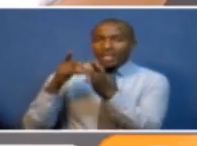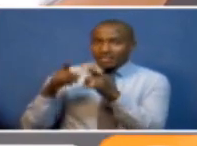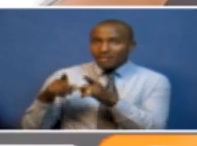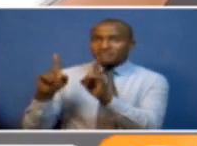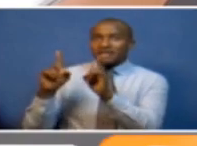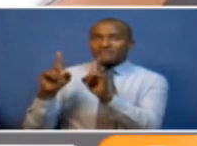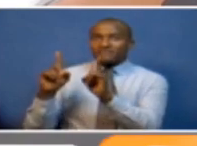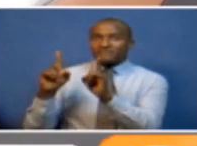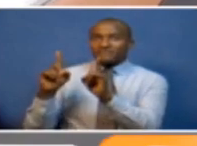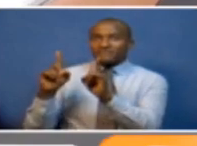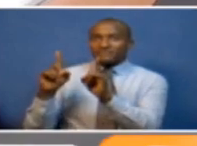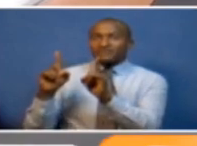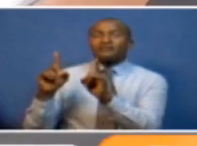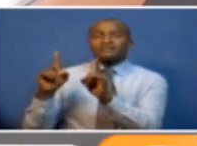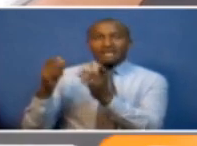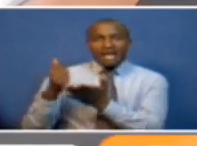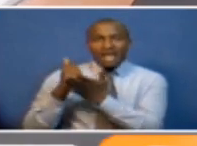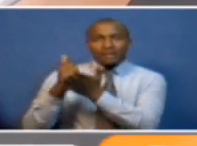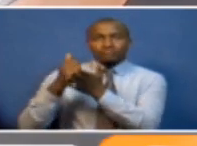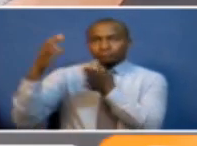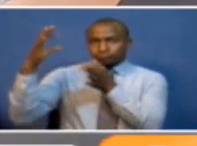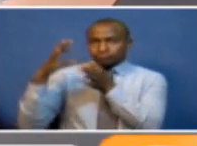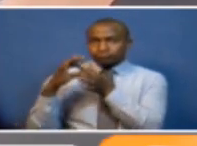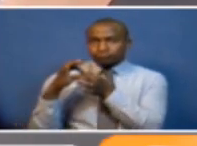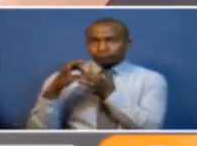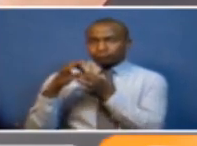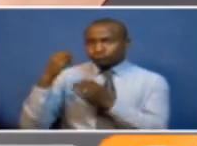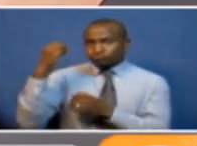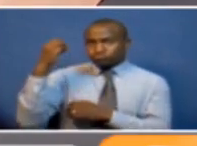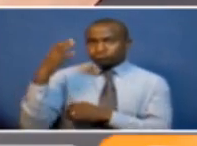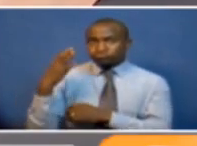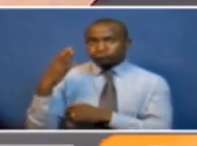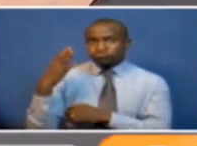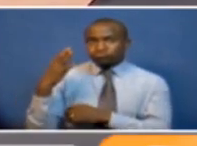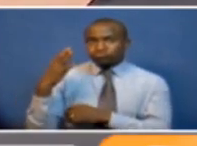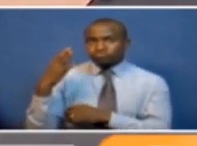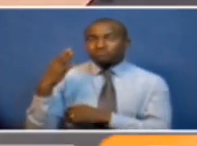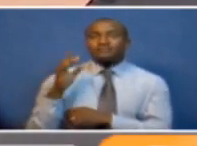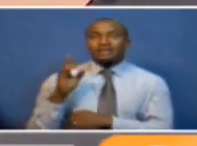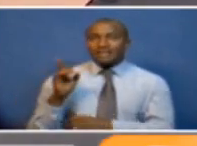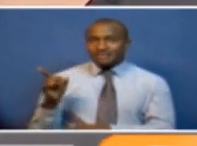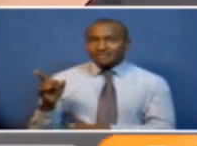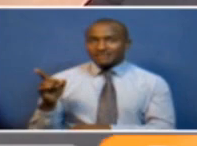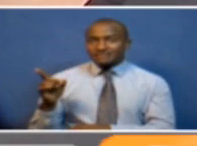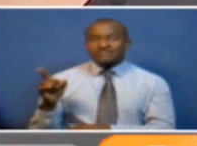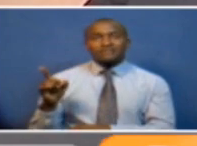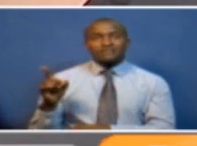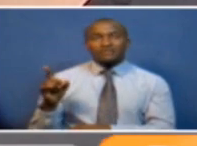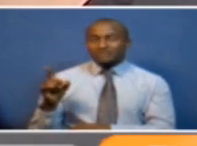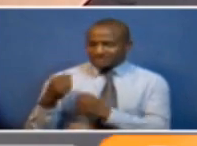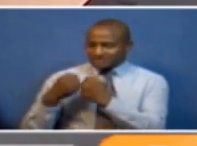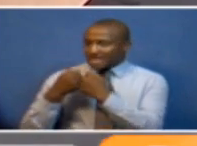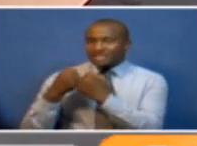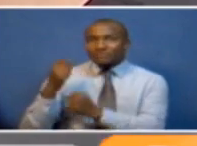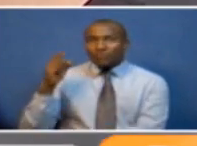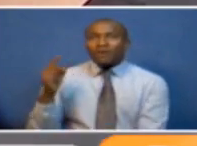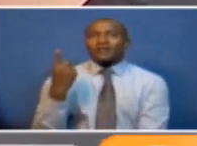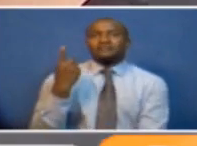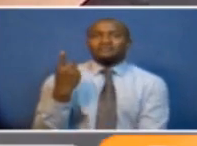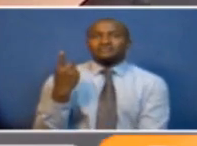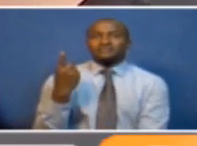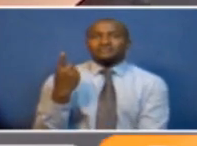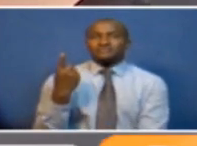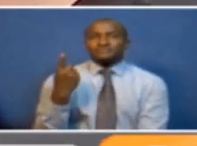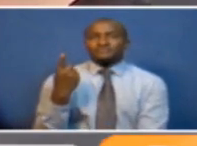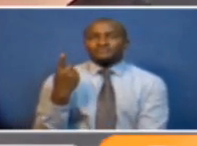do the interconnectivity. And this is just a unique challenge. Mm. The fact that there